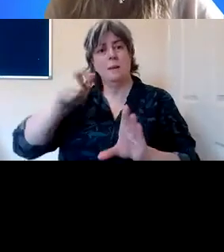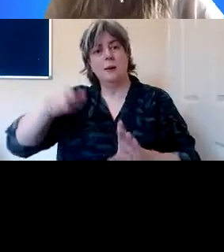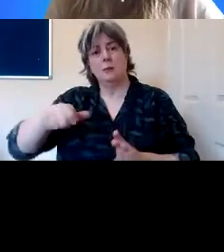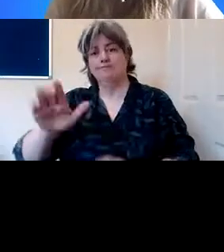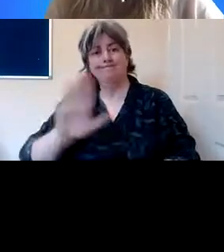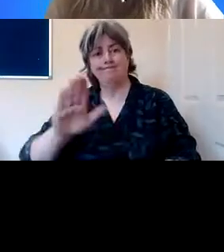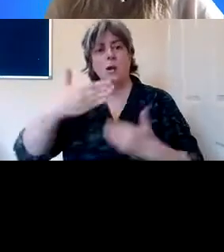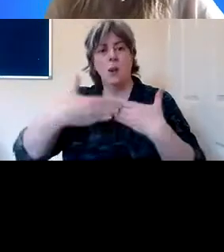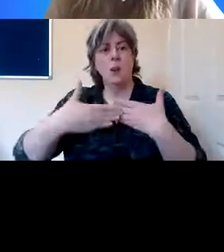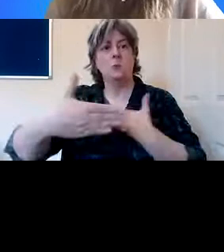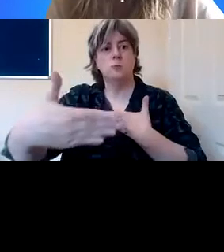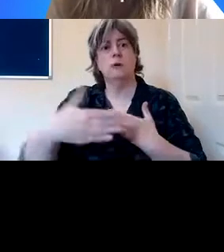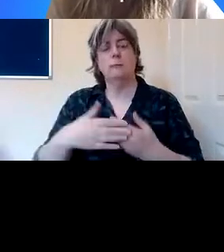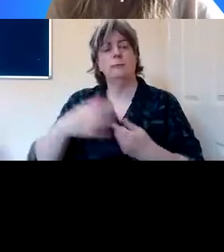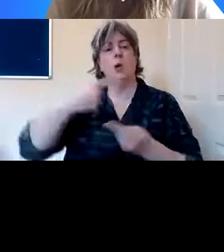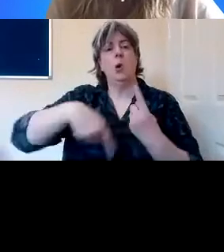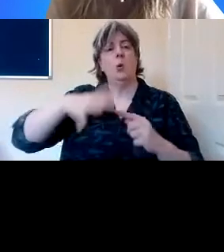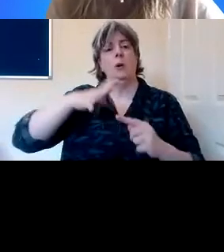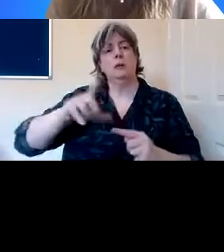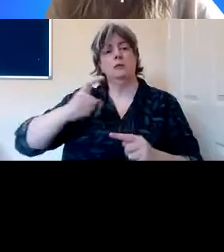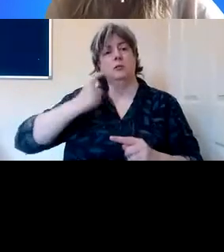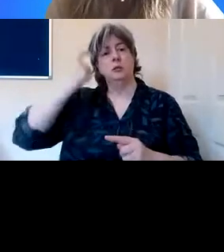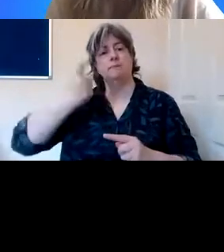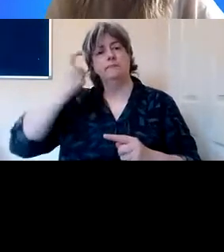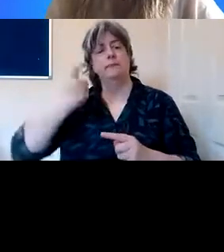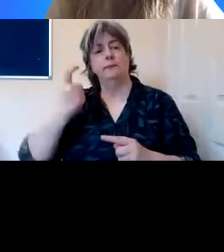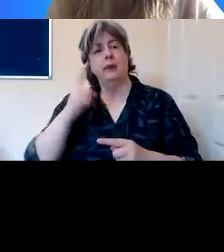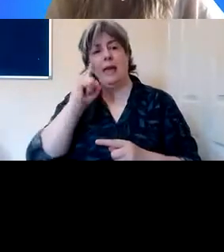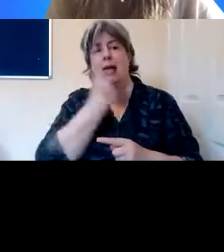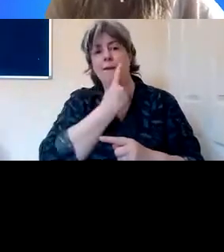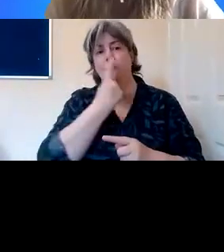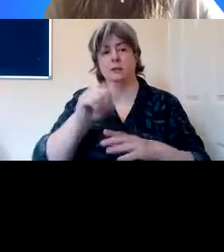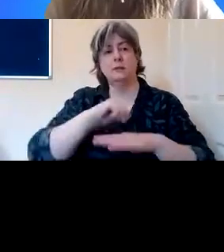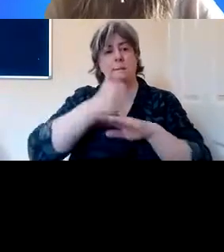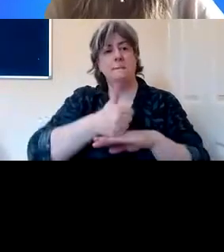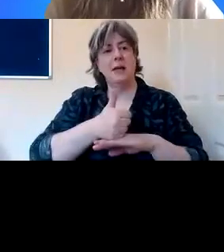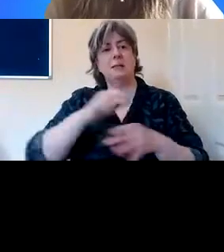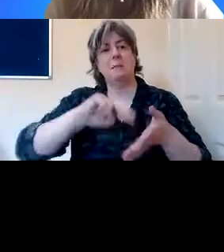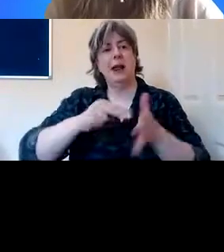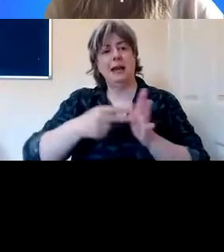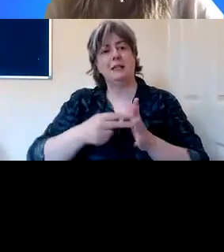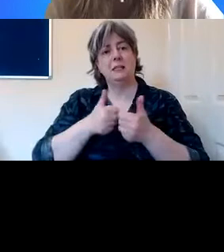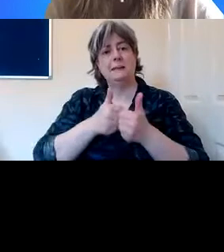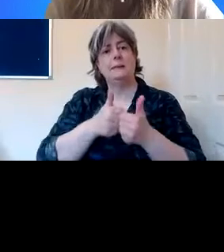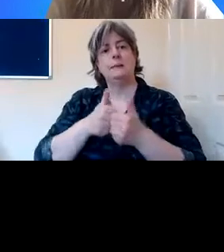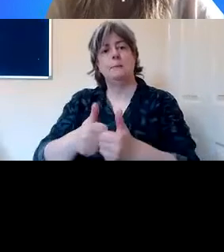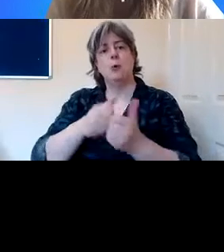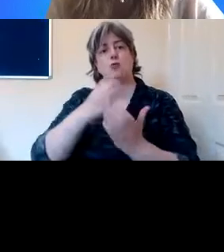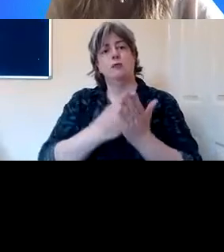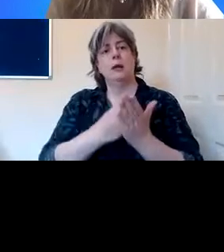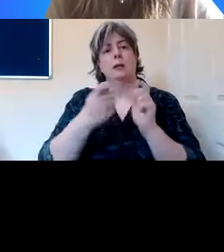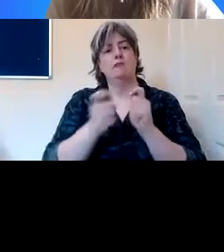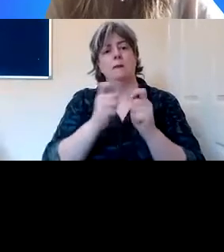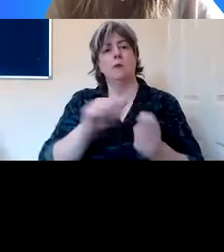term, and we need to consider evidence-based planning that's going to support this curriculum reform